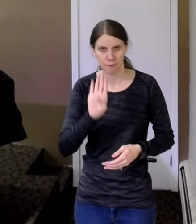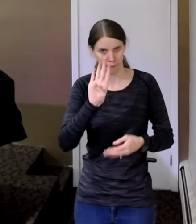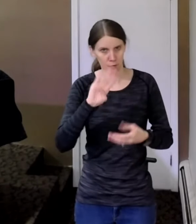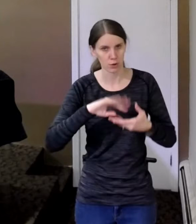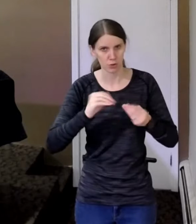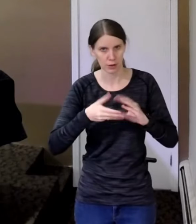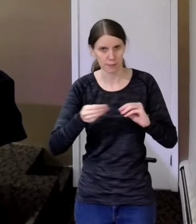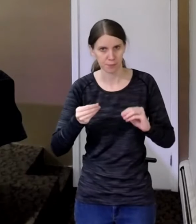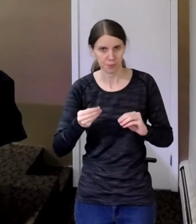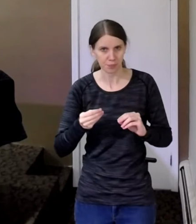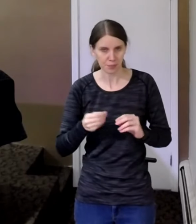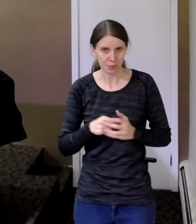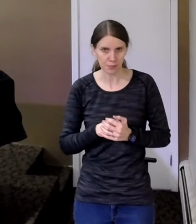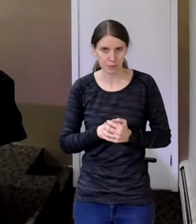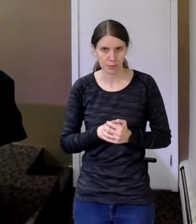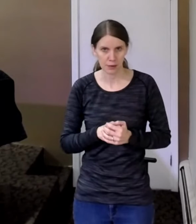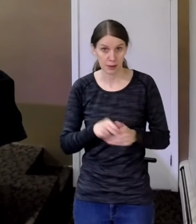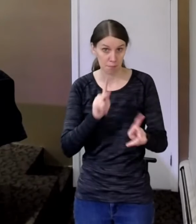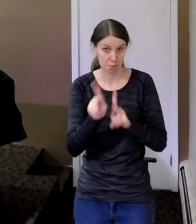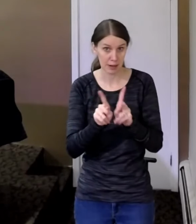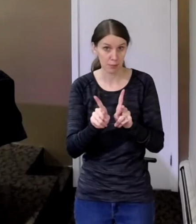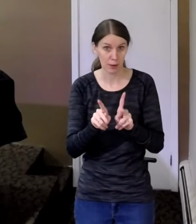where people made decisions